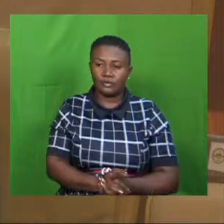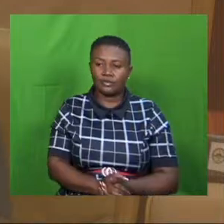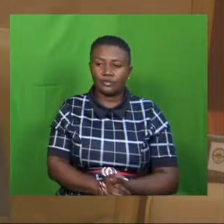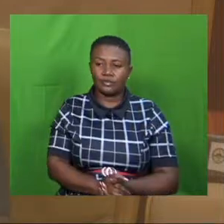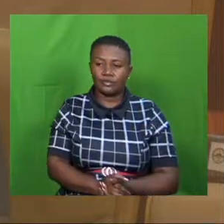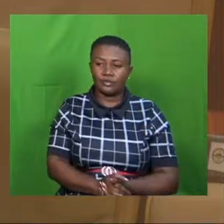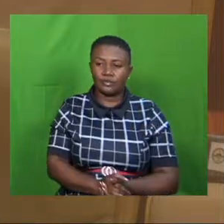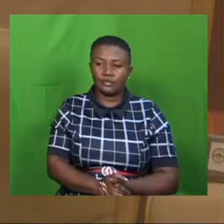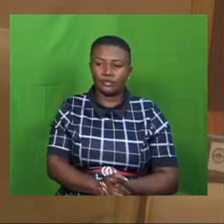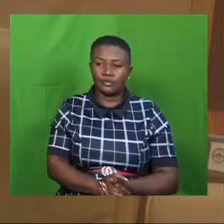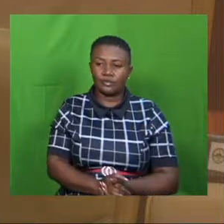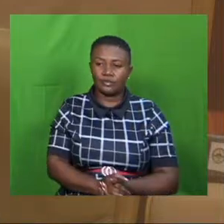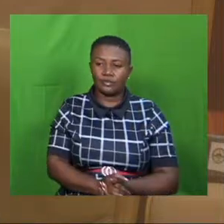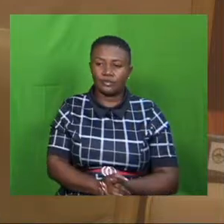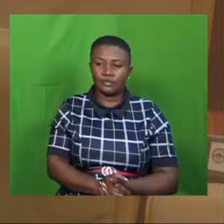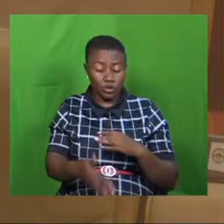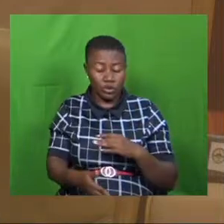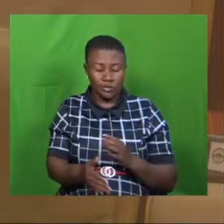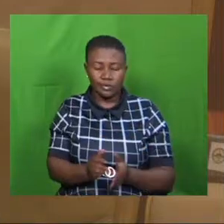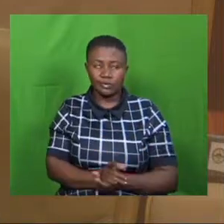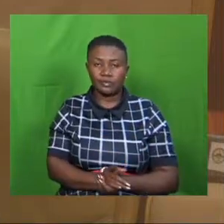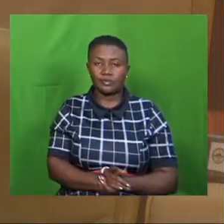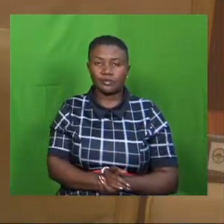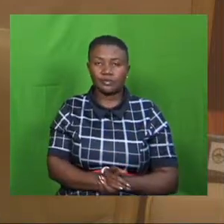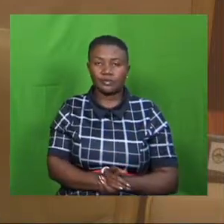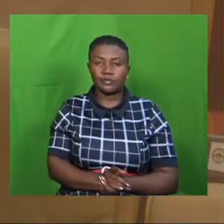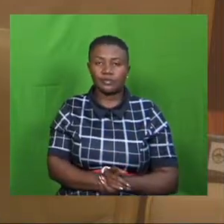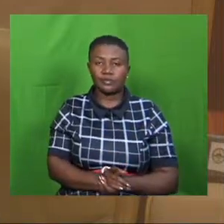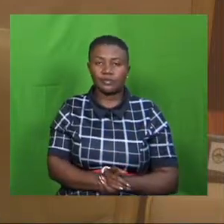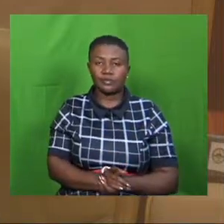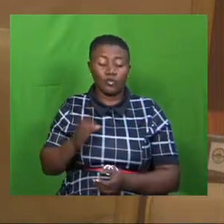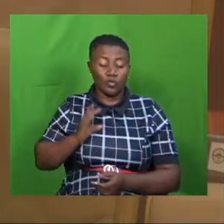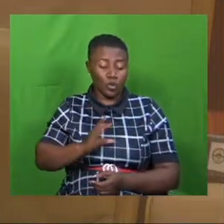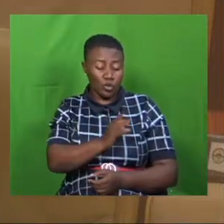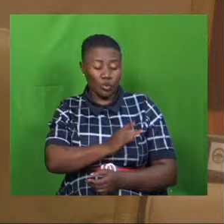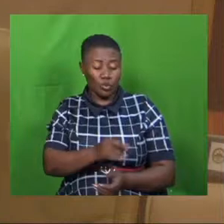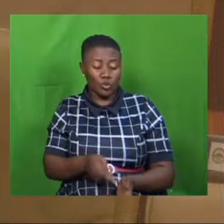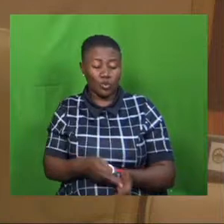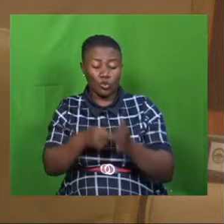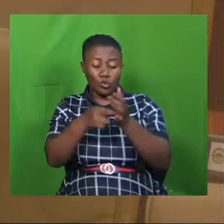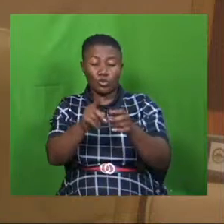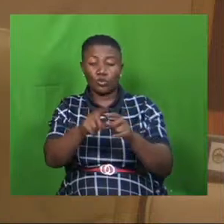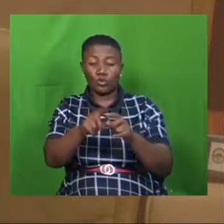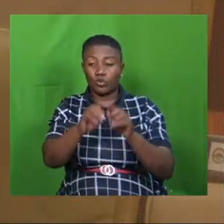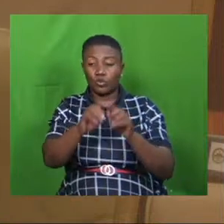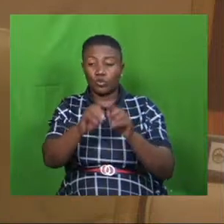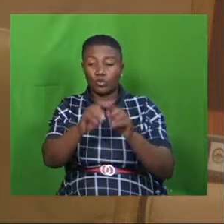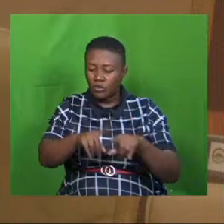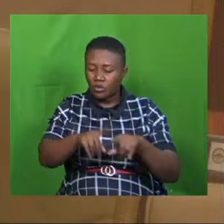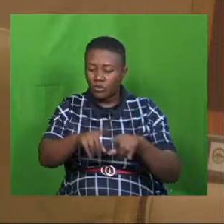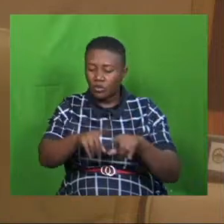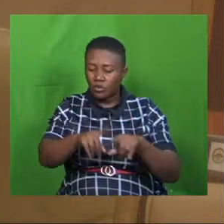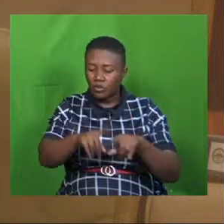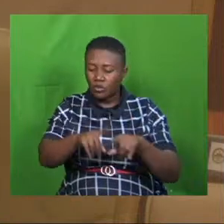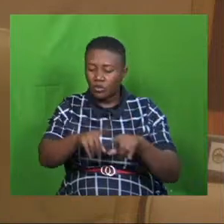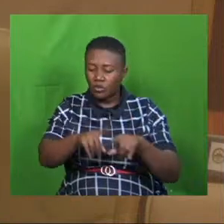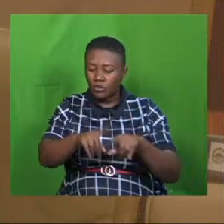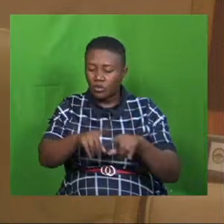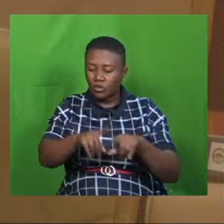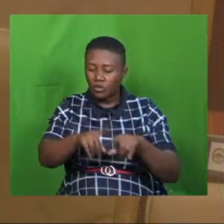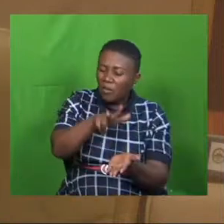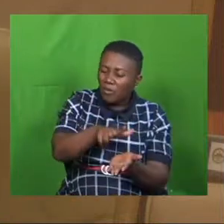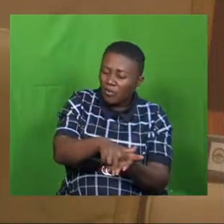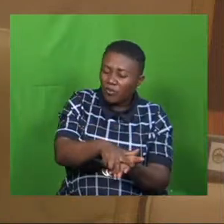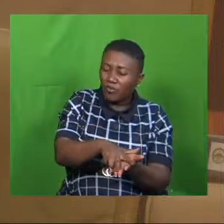In conclusion, Mr. Speaker, the committee recommends to this House to adopt this report, approve the request,